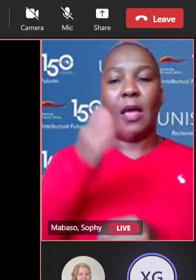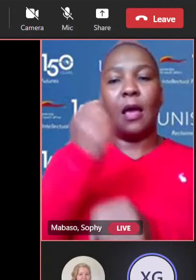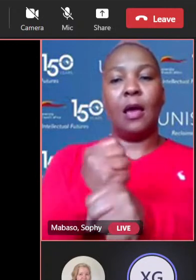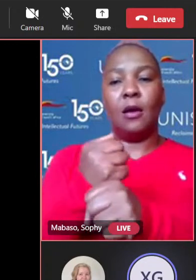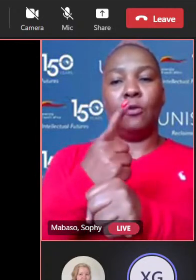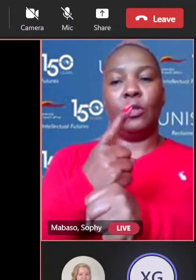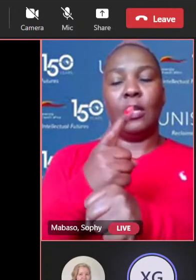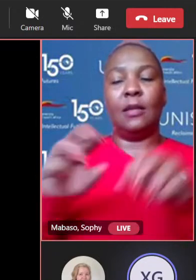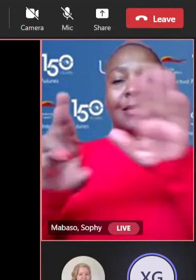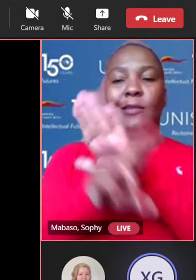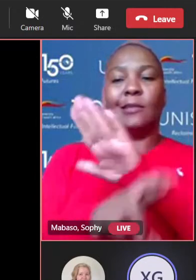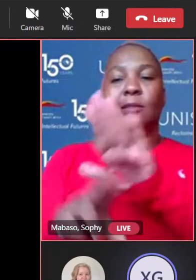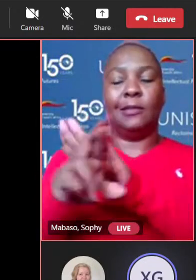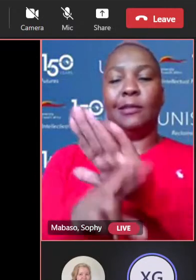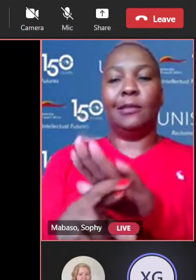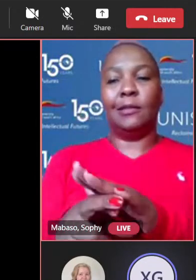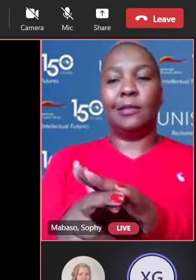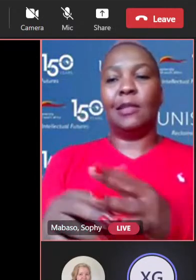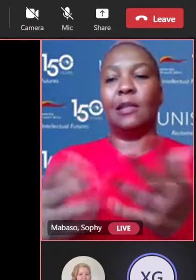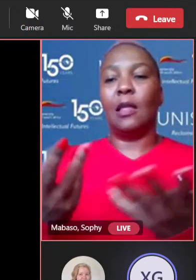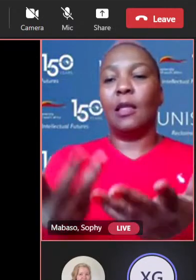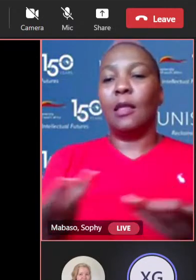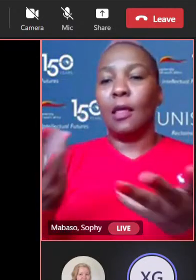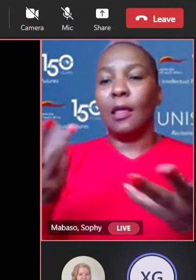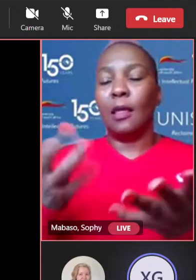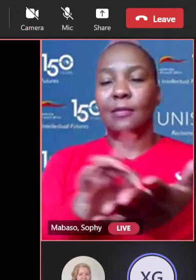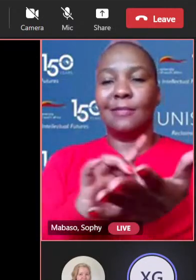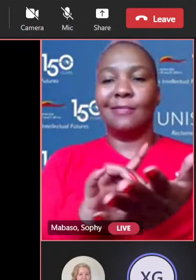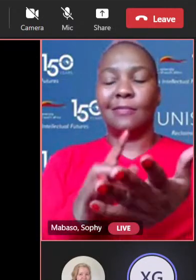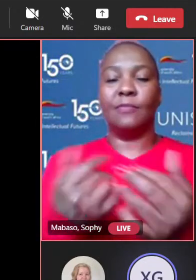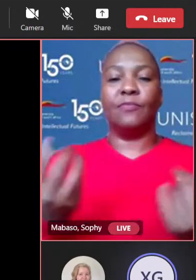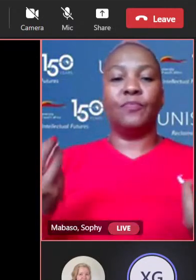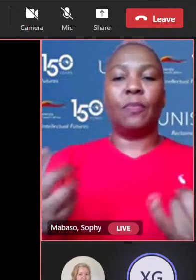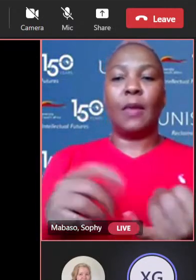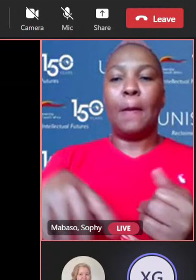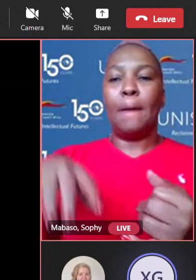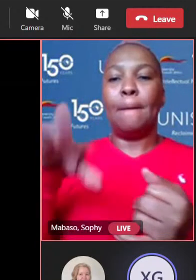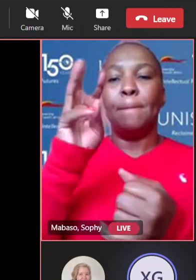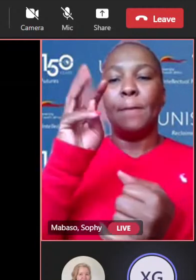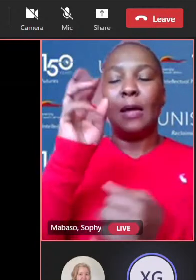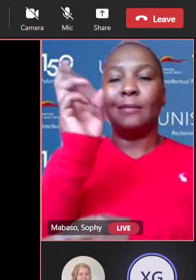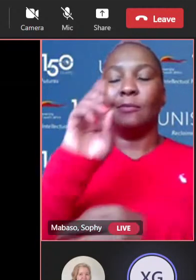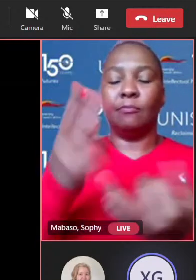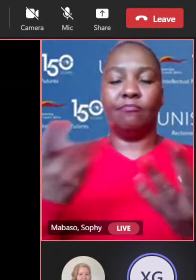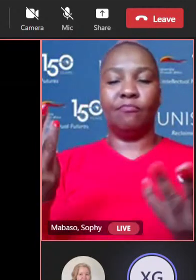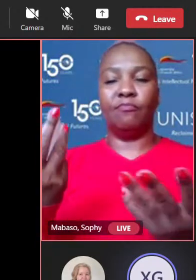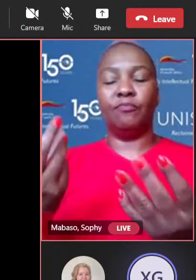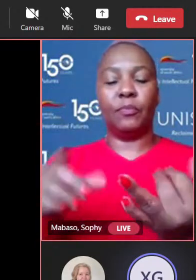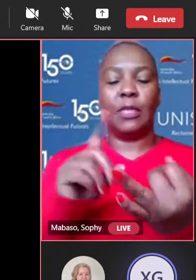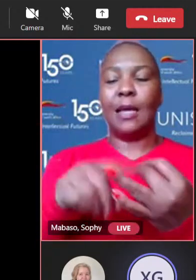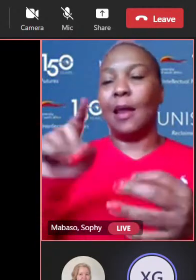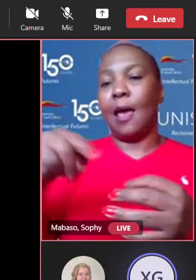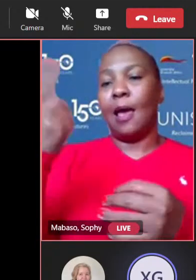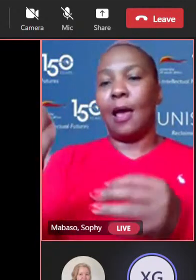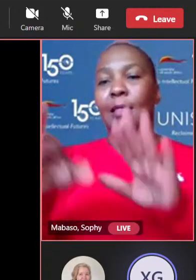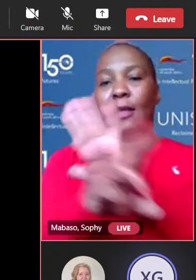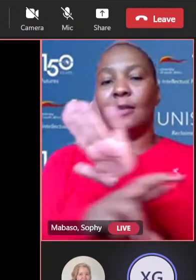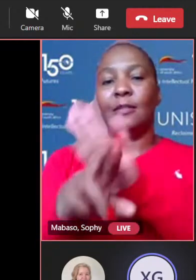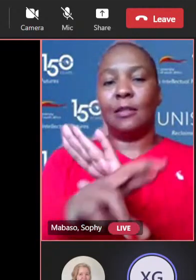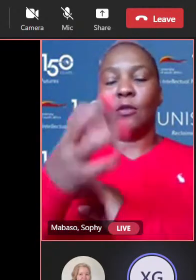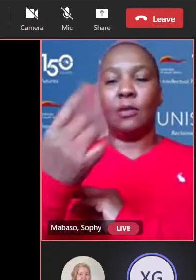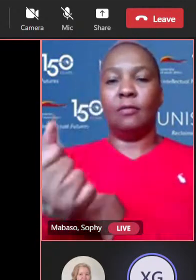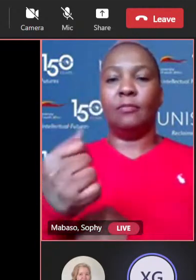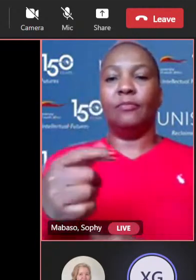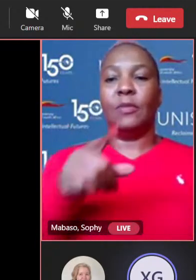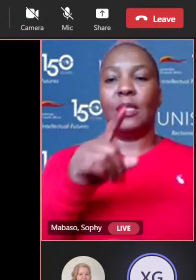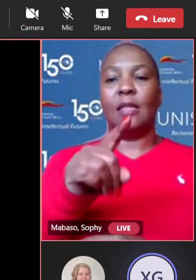you have regional service centers and Midlands and all the other regions that we have. So it then helps